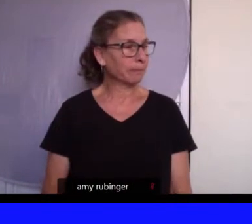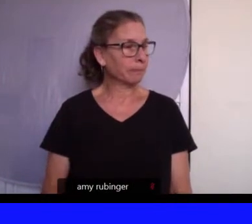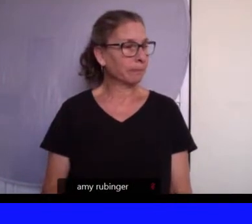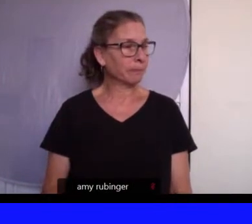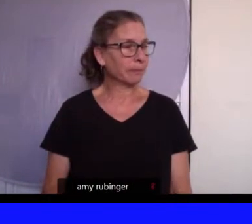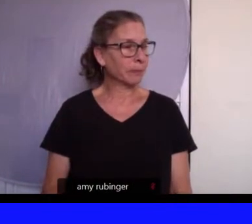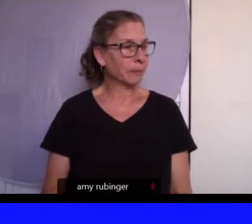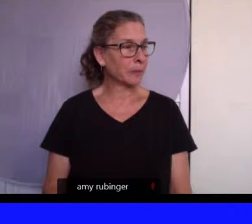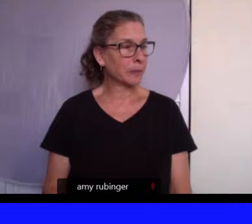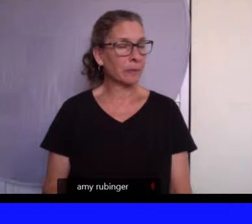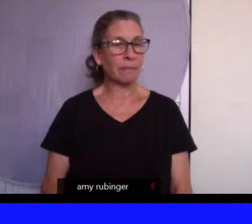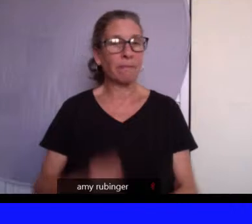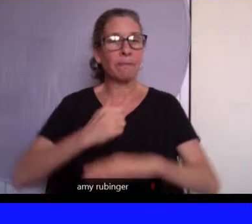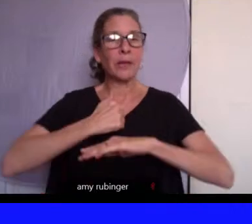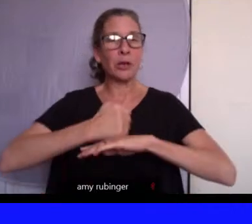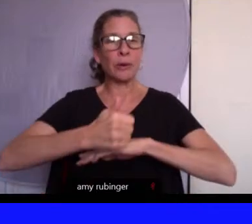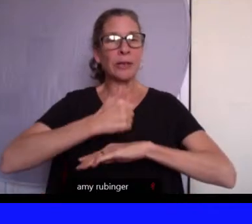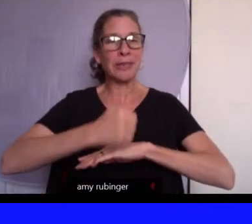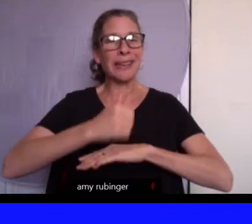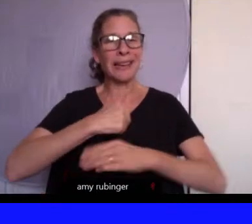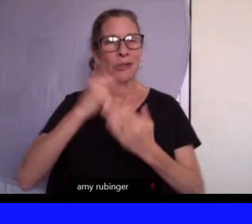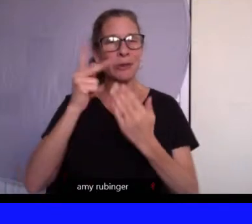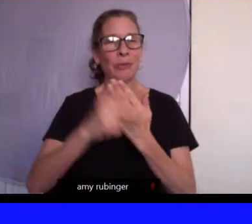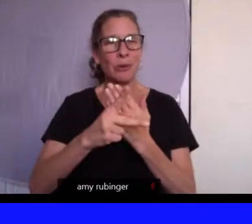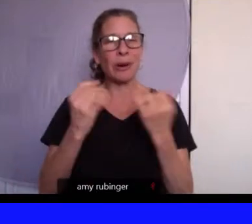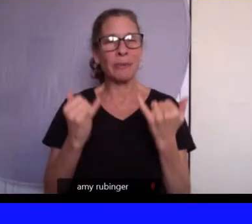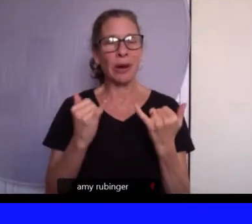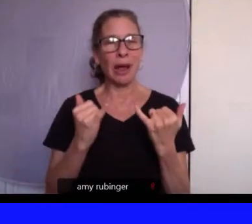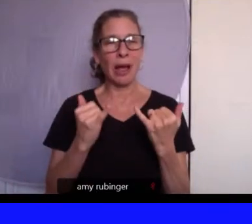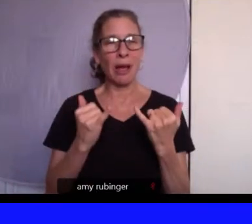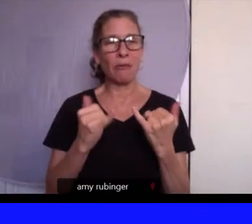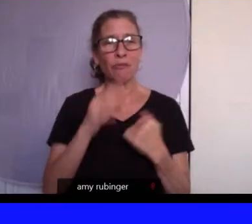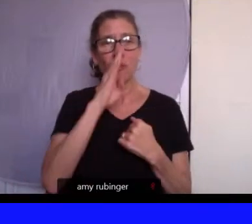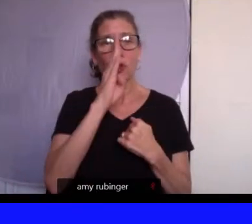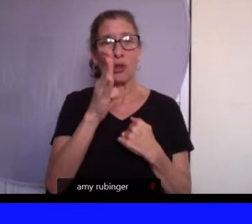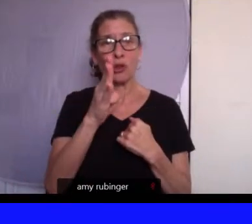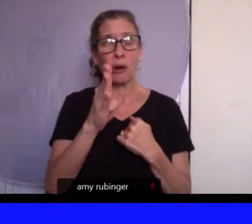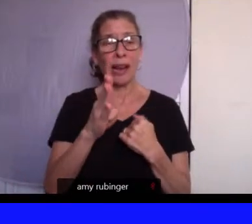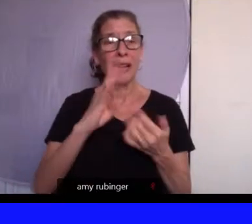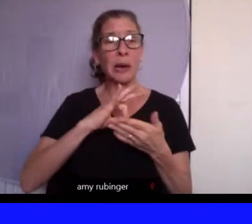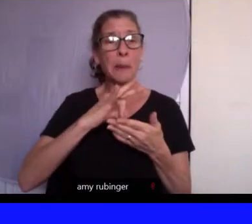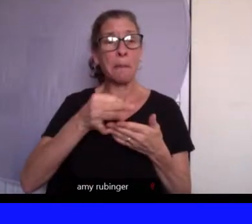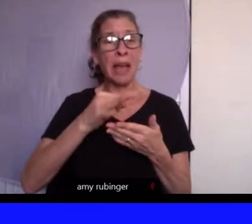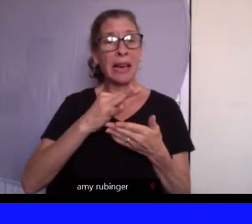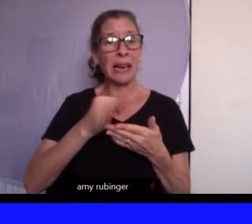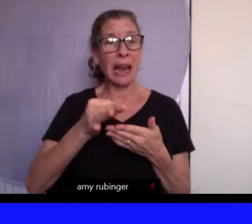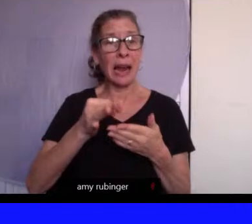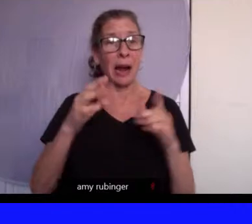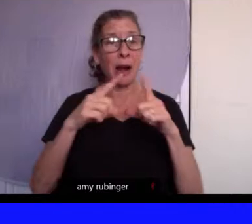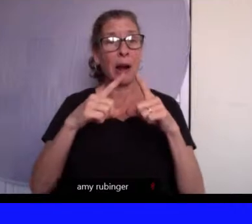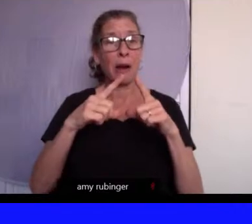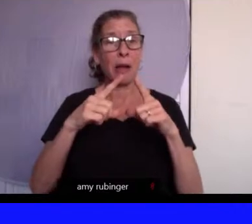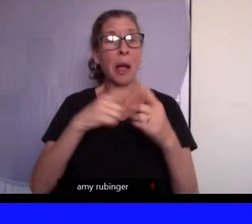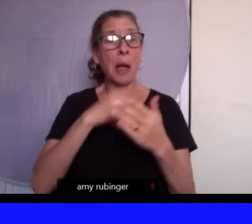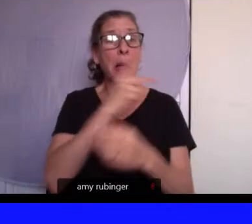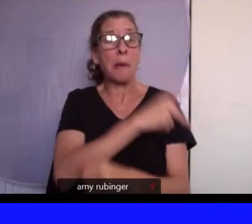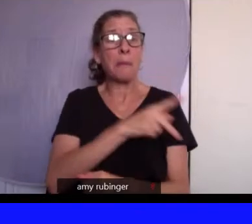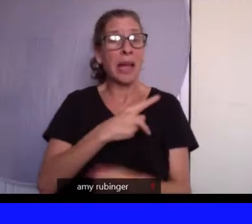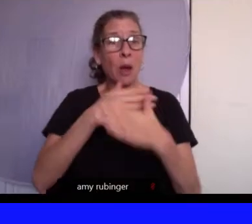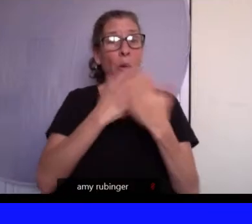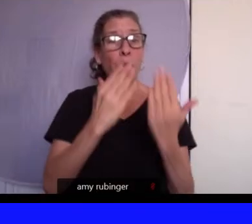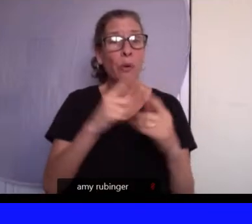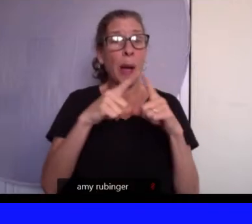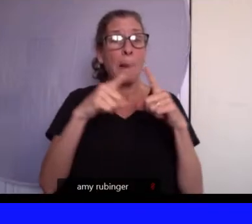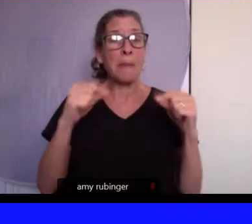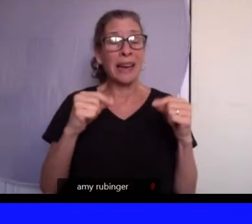Next. The annual wellness visit. This is something that we've been working on for well over a year, really looking